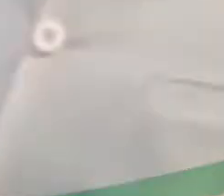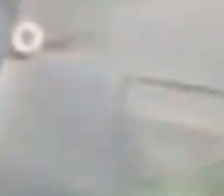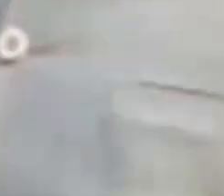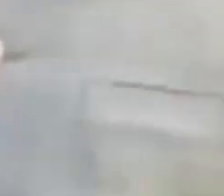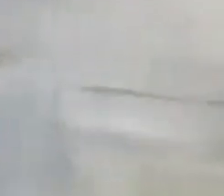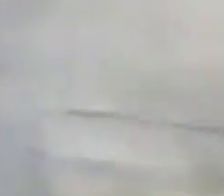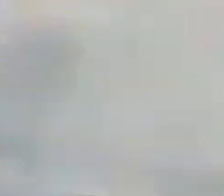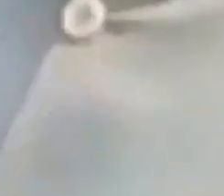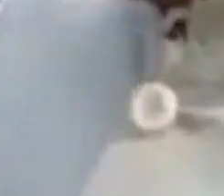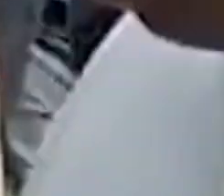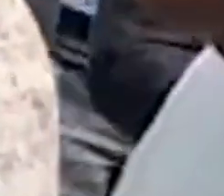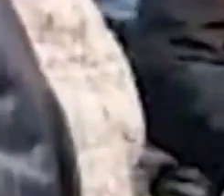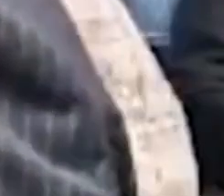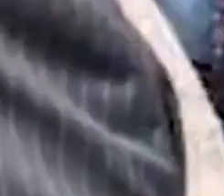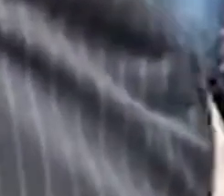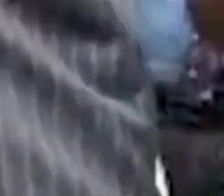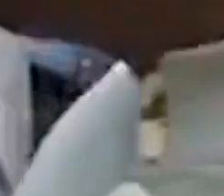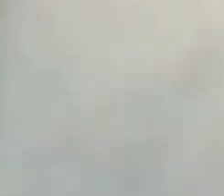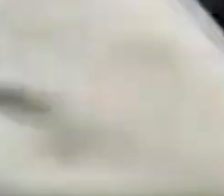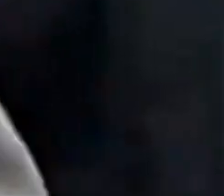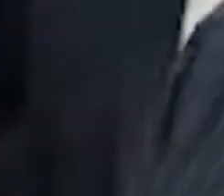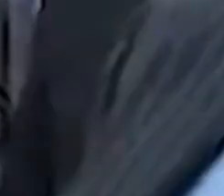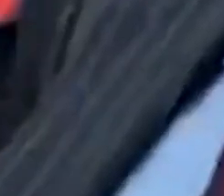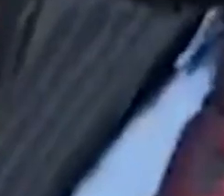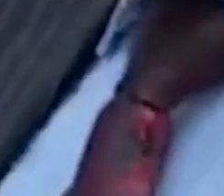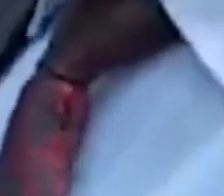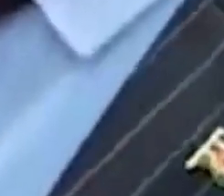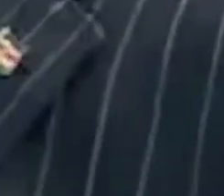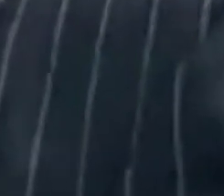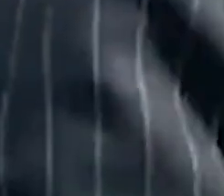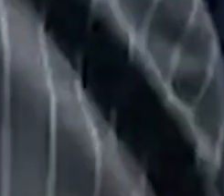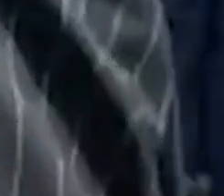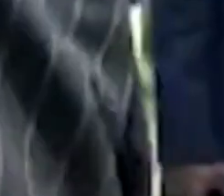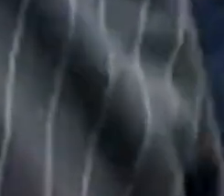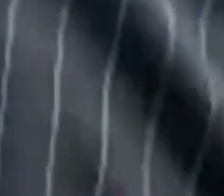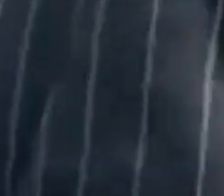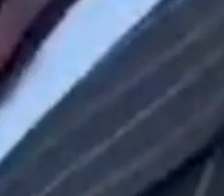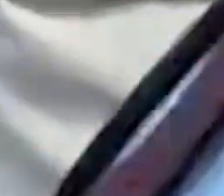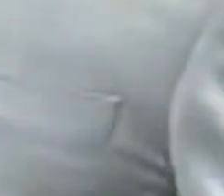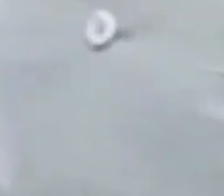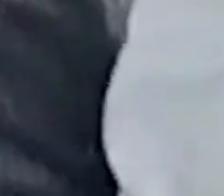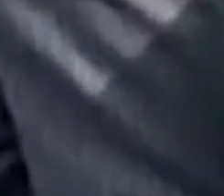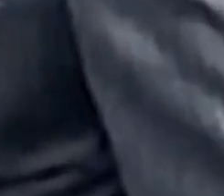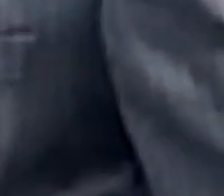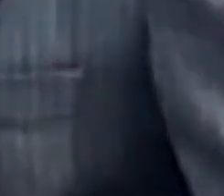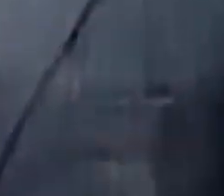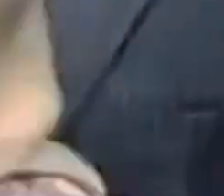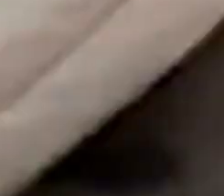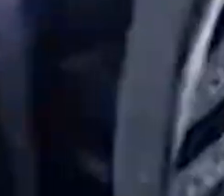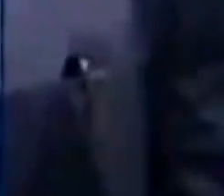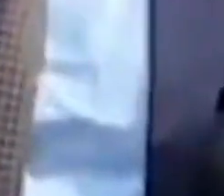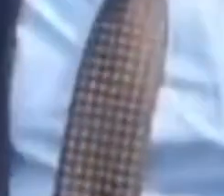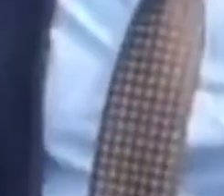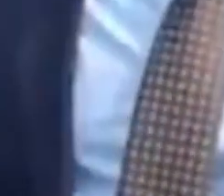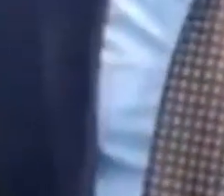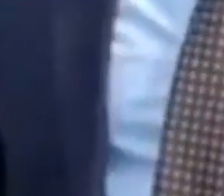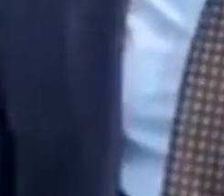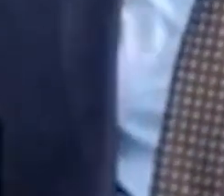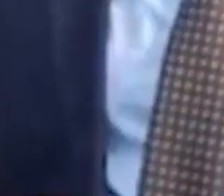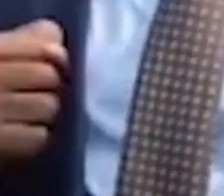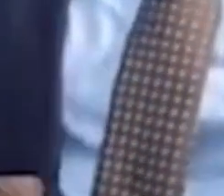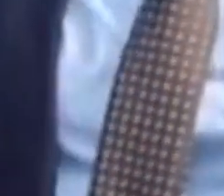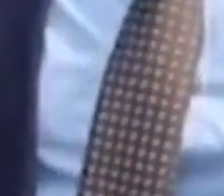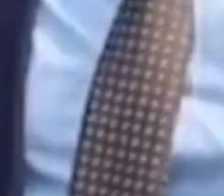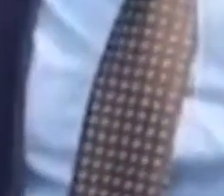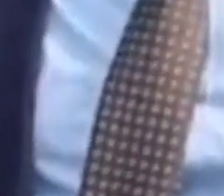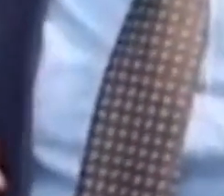pio wandanyi. Nabo igo omurai buga baraba ke ase gosomo minority whip Junet Muhammad. Nigo basoka kuruwa sebunge.